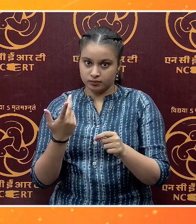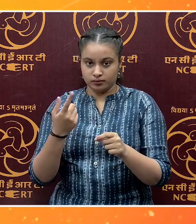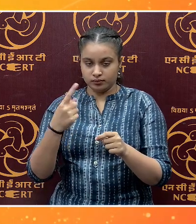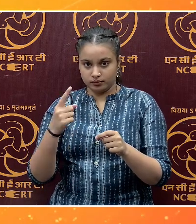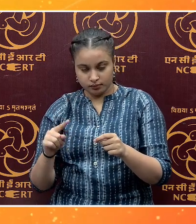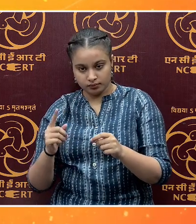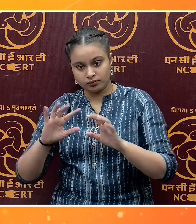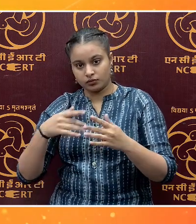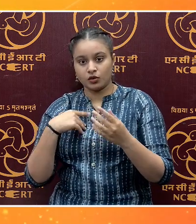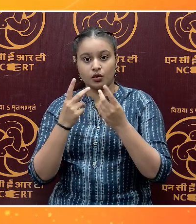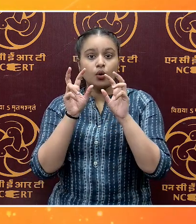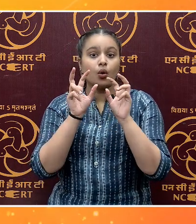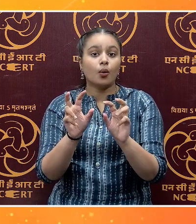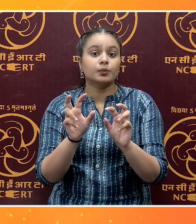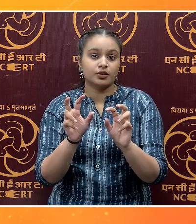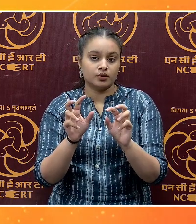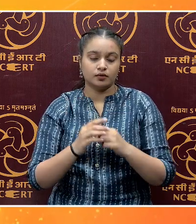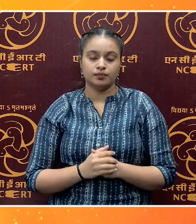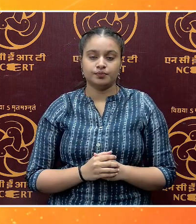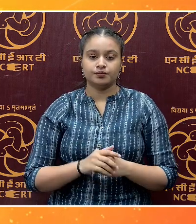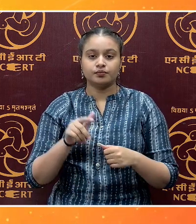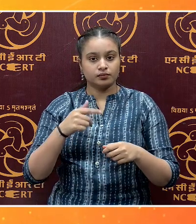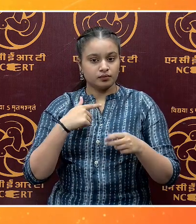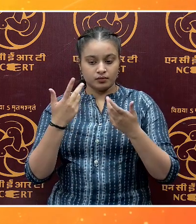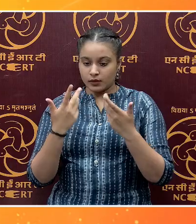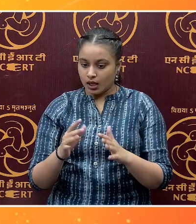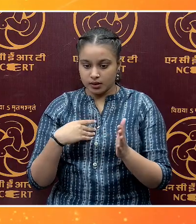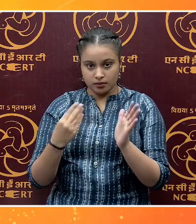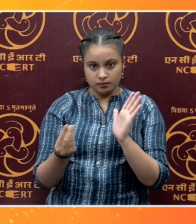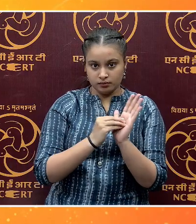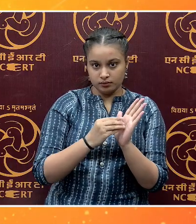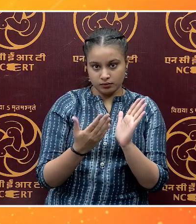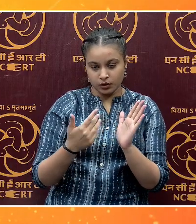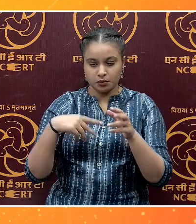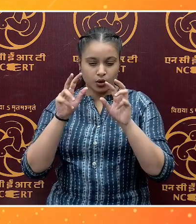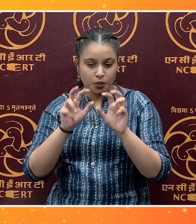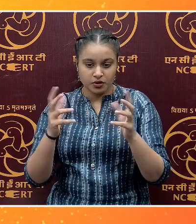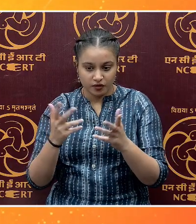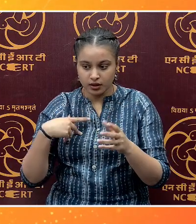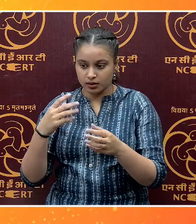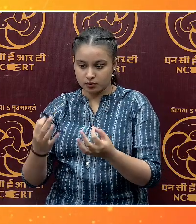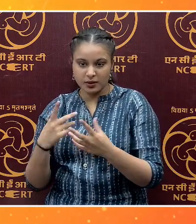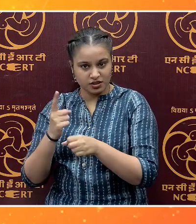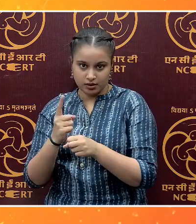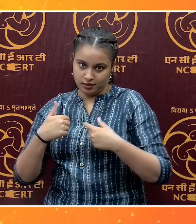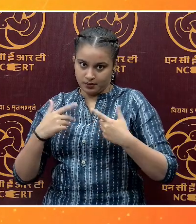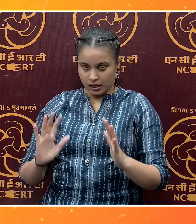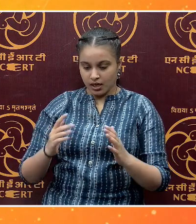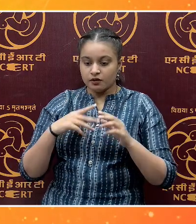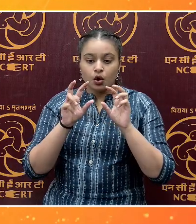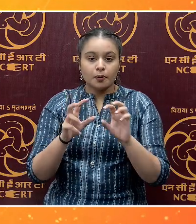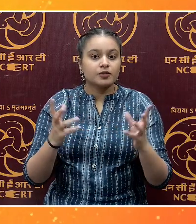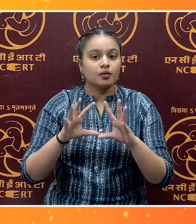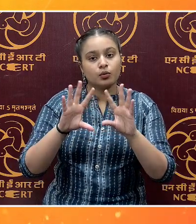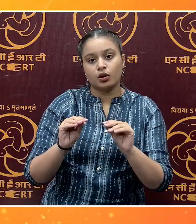And there is also an observation field. I can enter anything based on my observations as a special educator. I can click